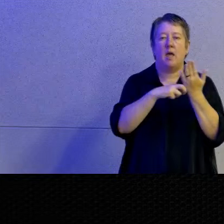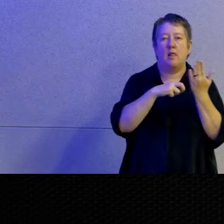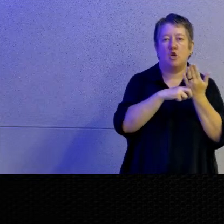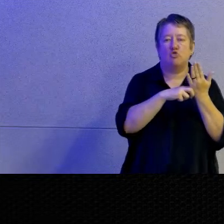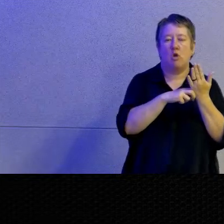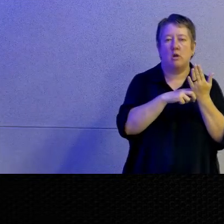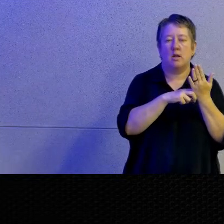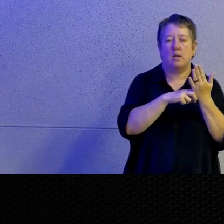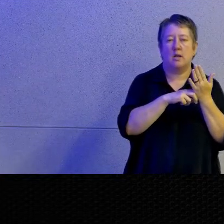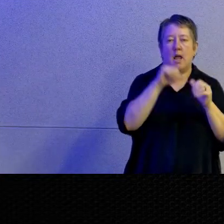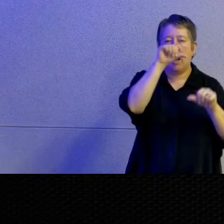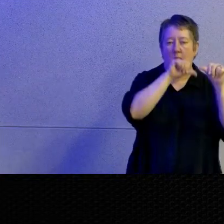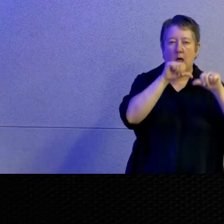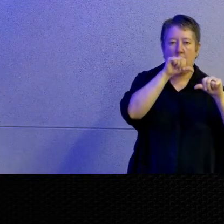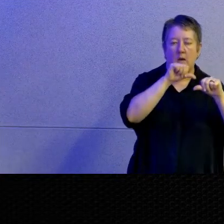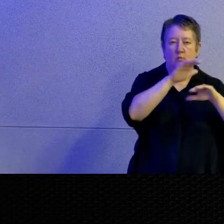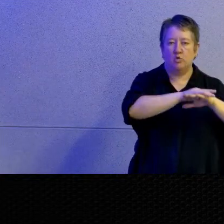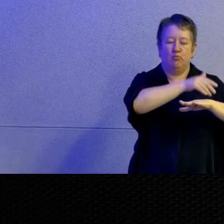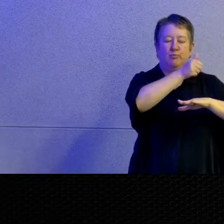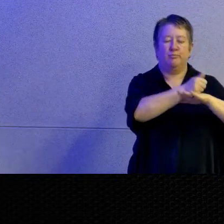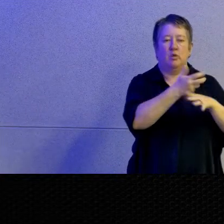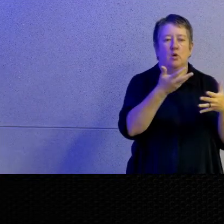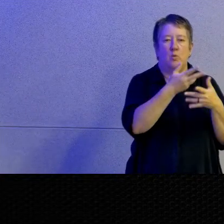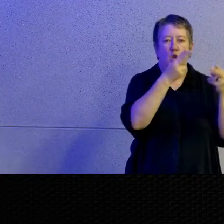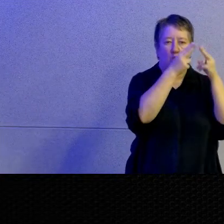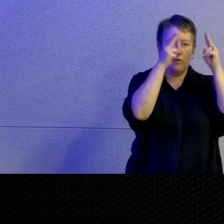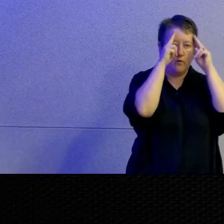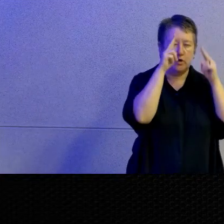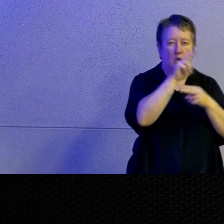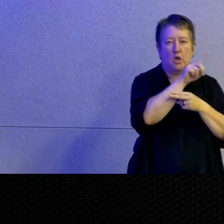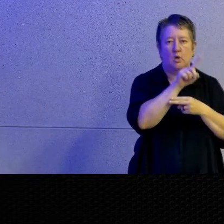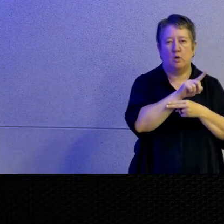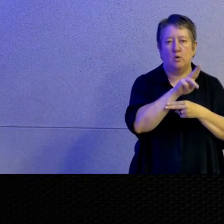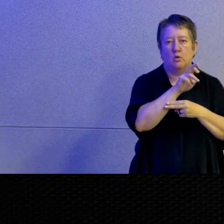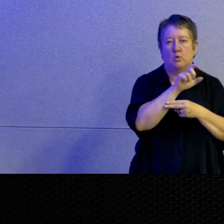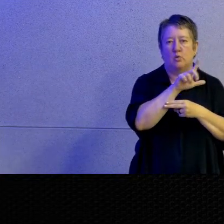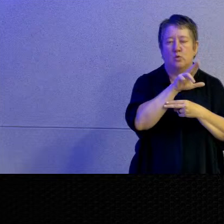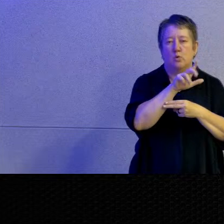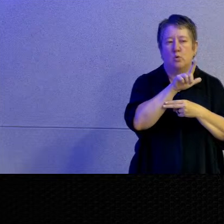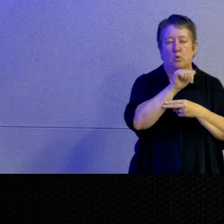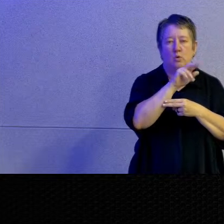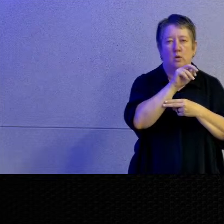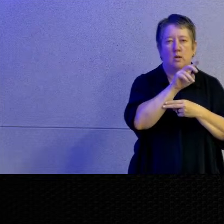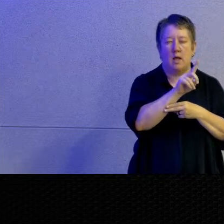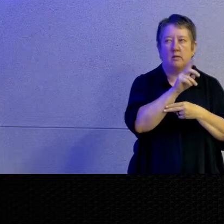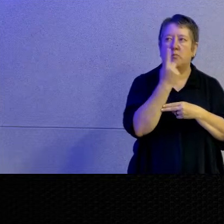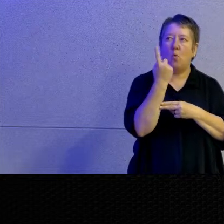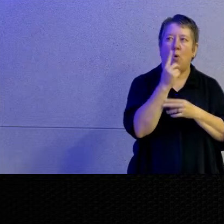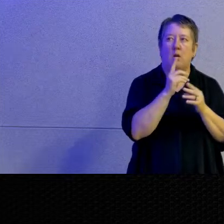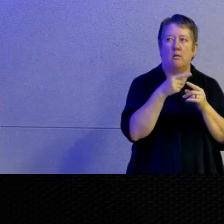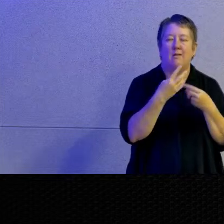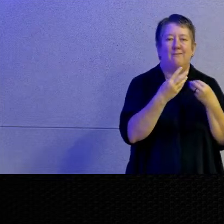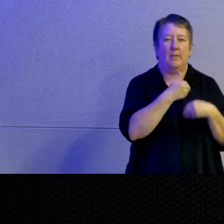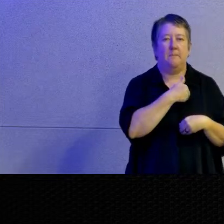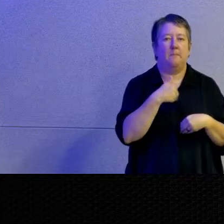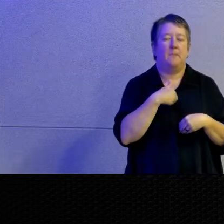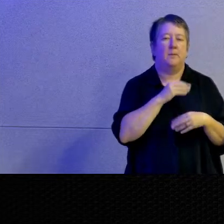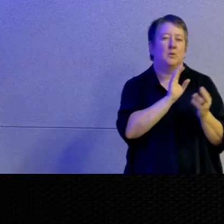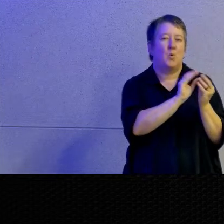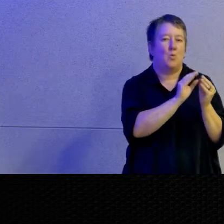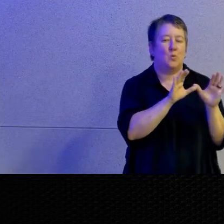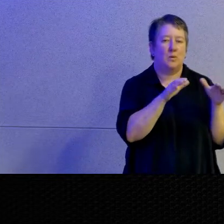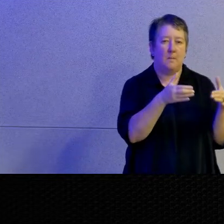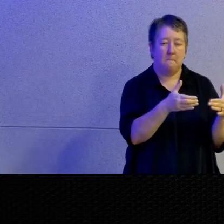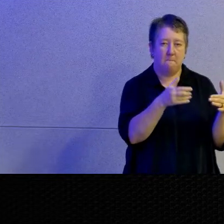labs at the University of Zululand. And here is one of our consortium members trying